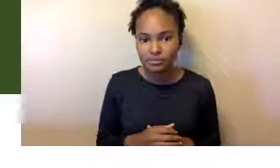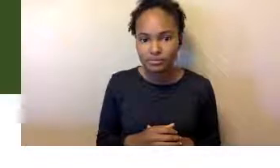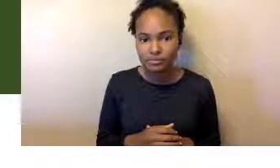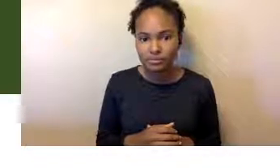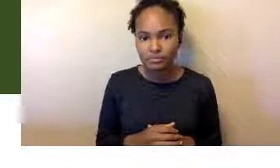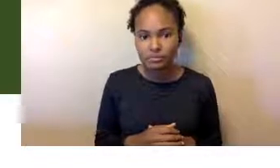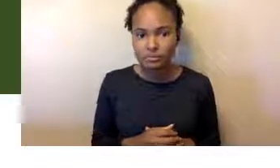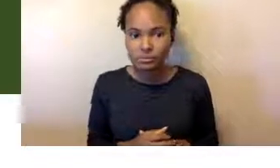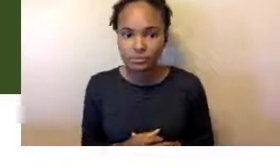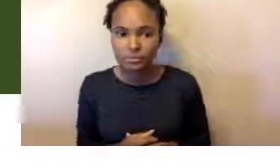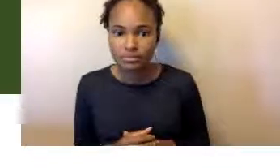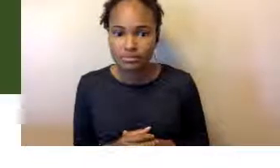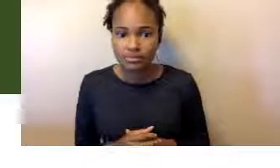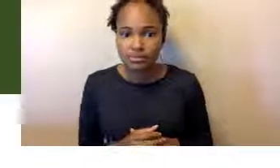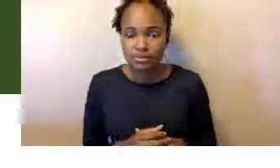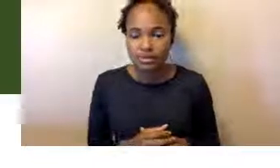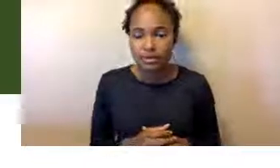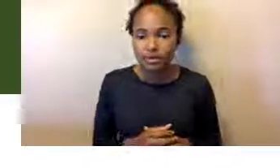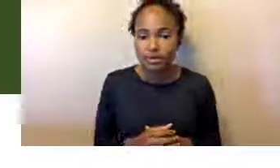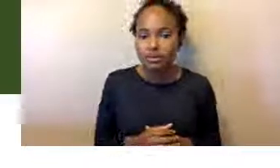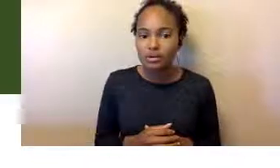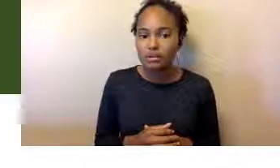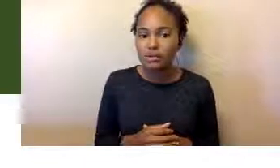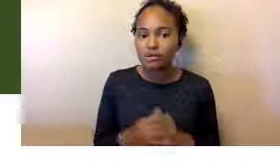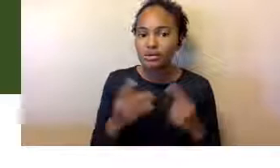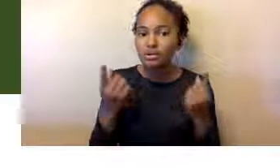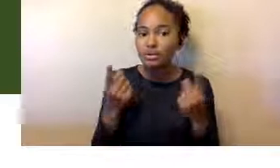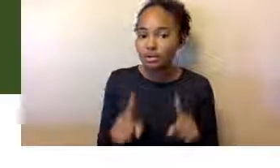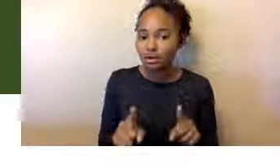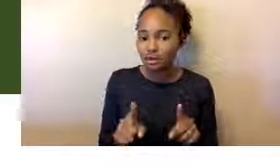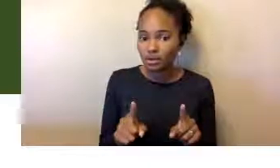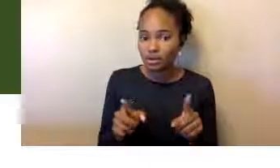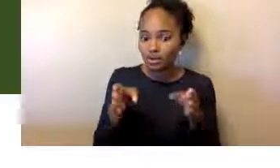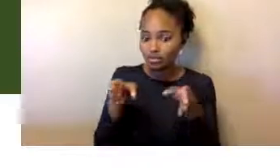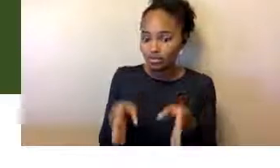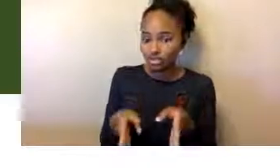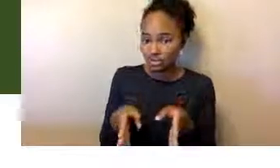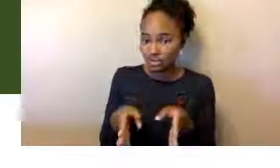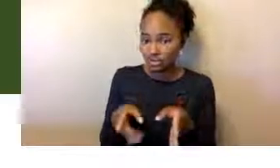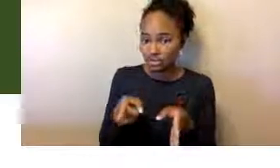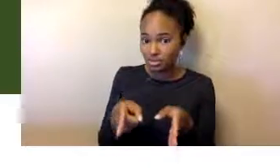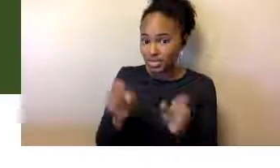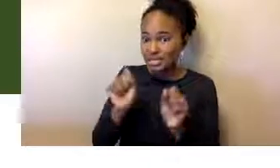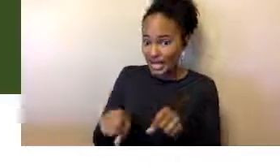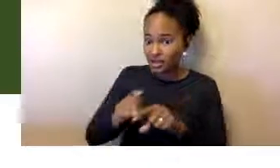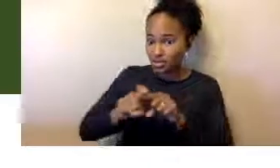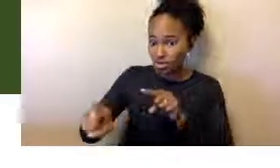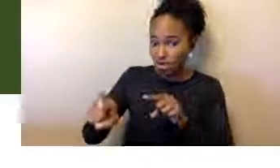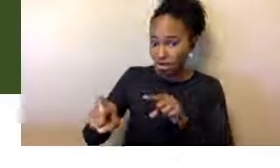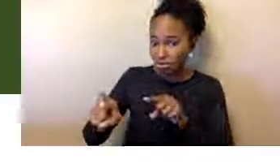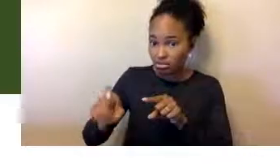And even when an individual is able to call the crisis line has access